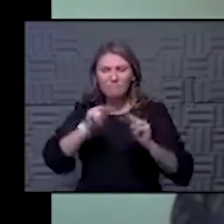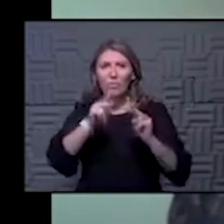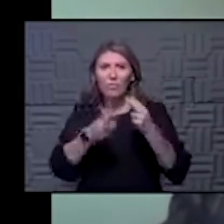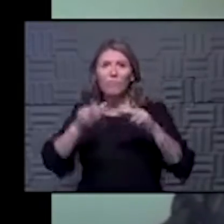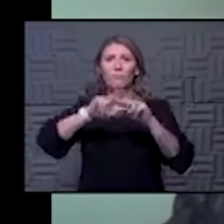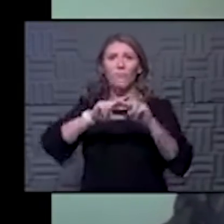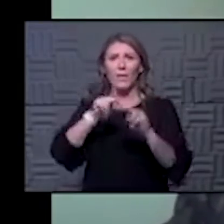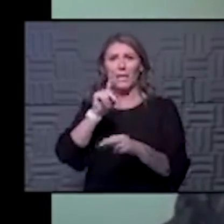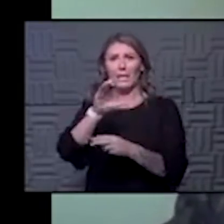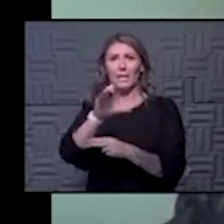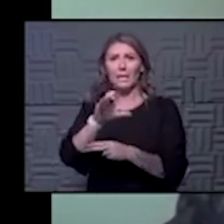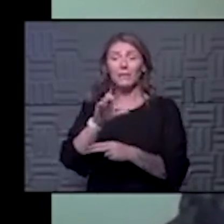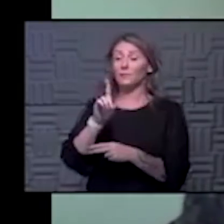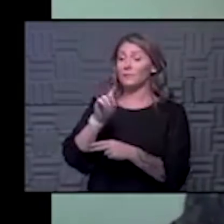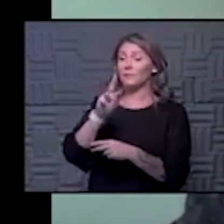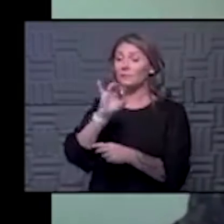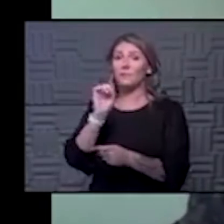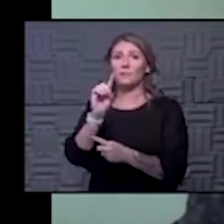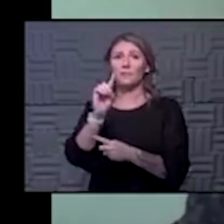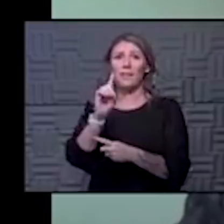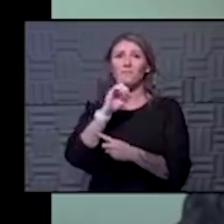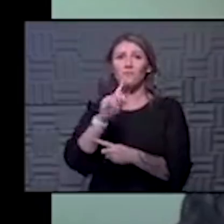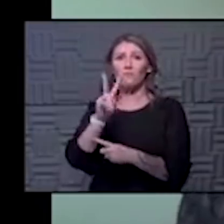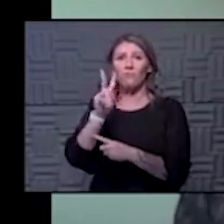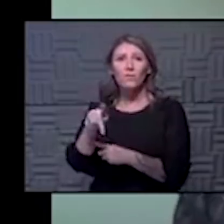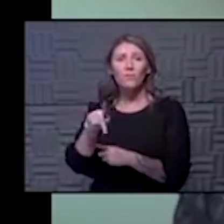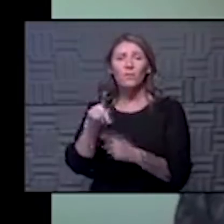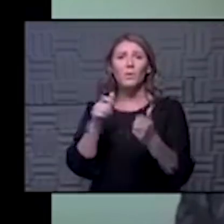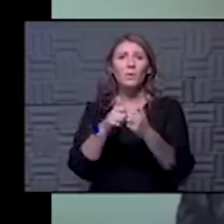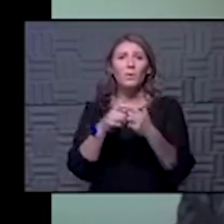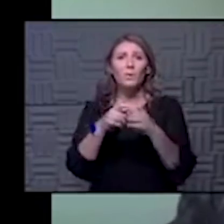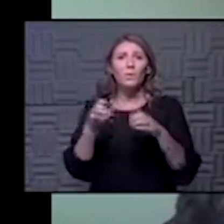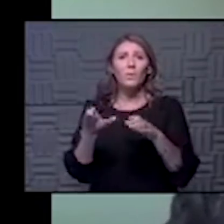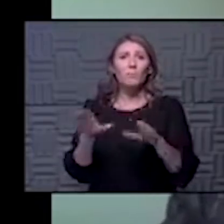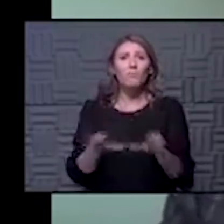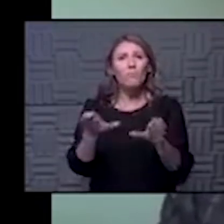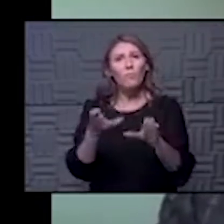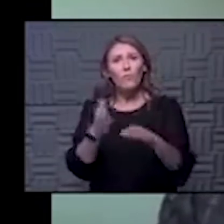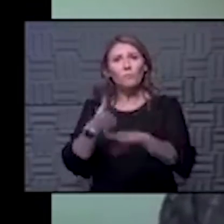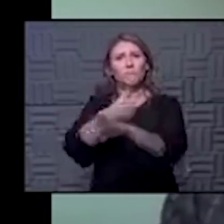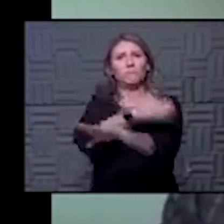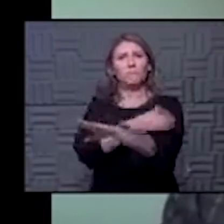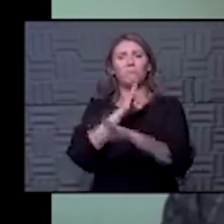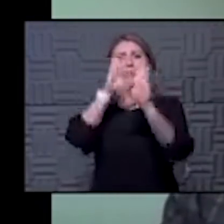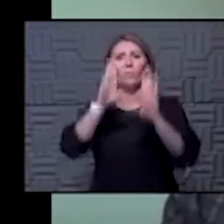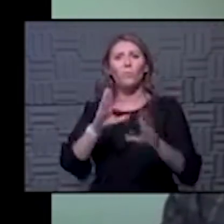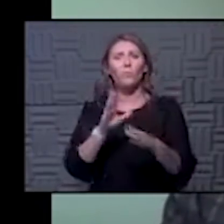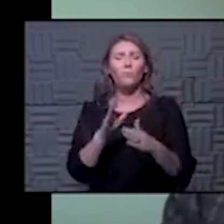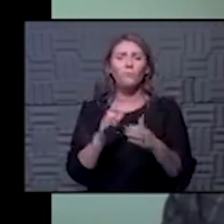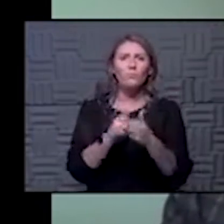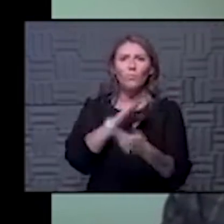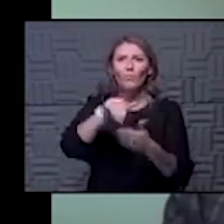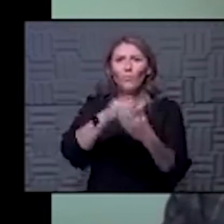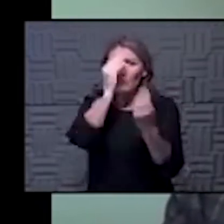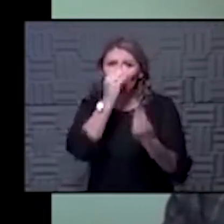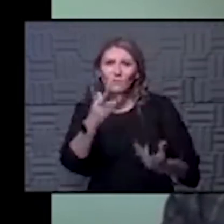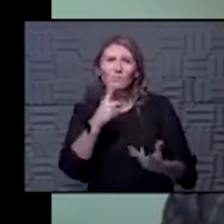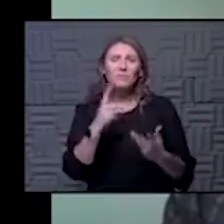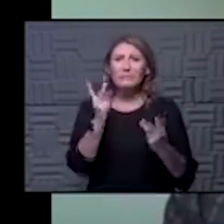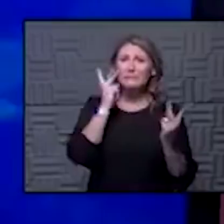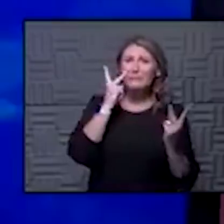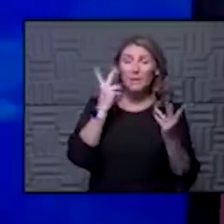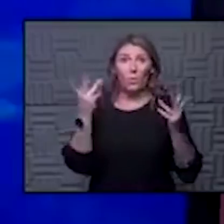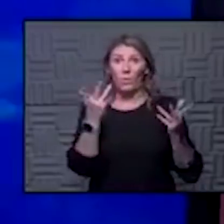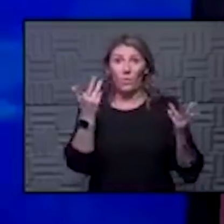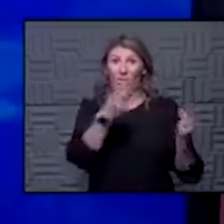David, you're our Vice President of Performance Improvement. You're great with all this information. Talk to us about where you see things right now and where we're headed,